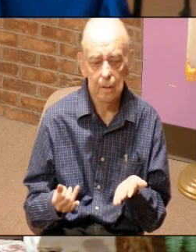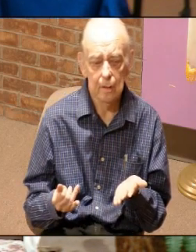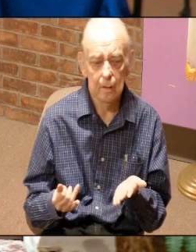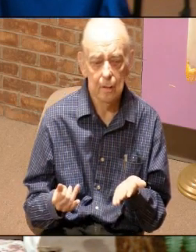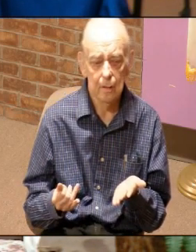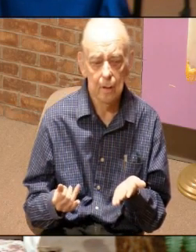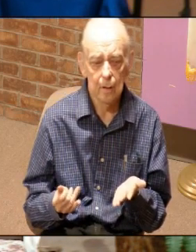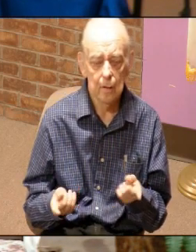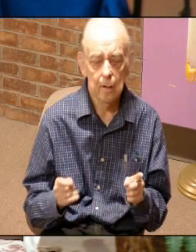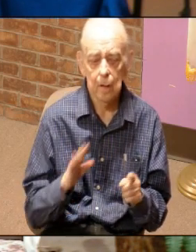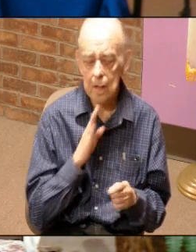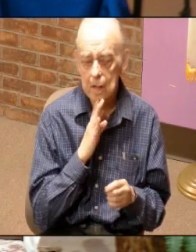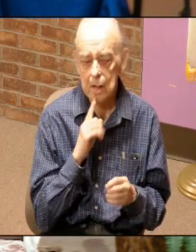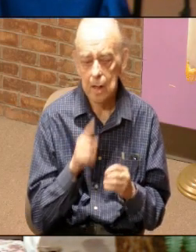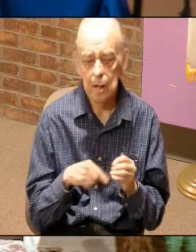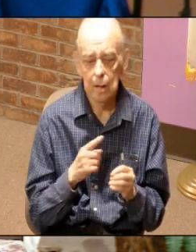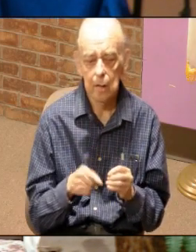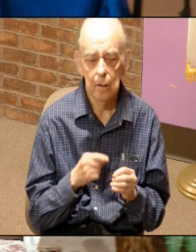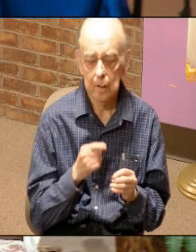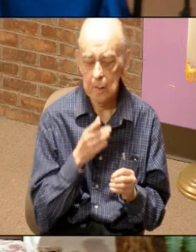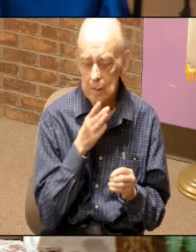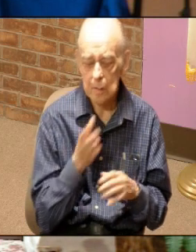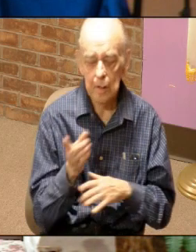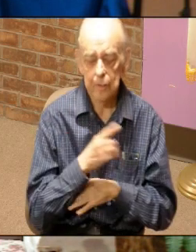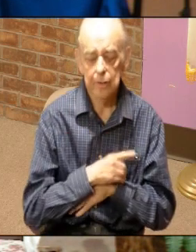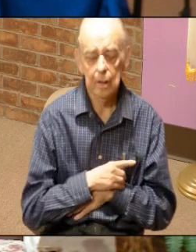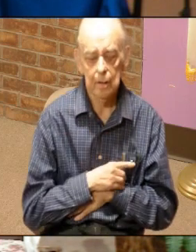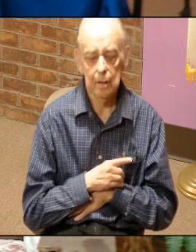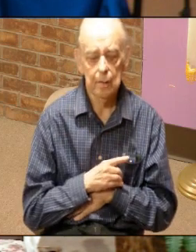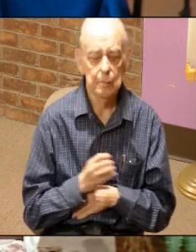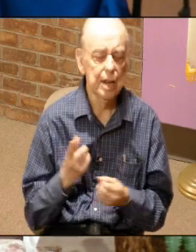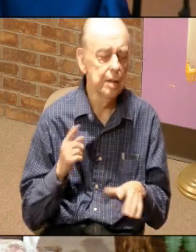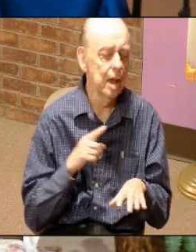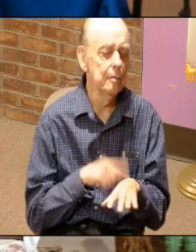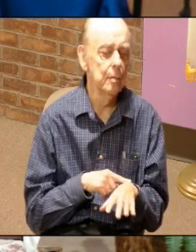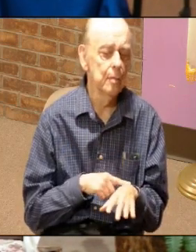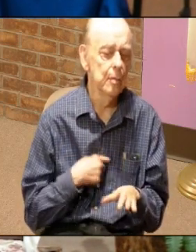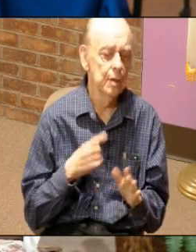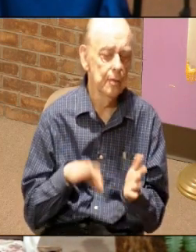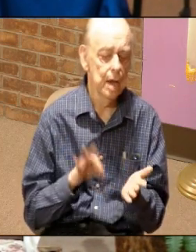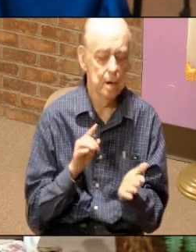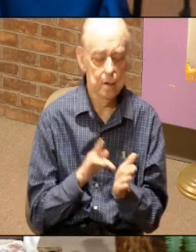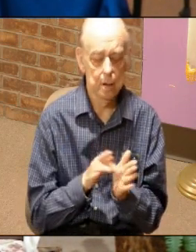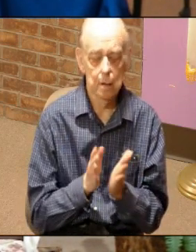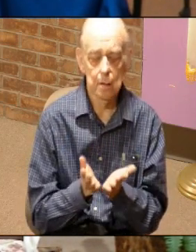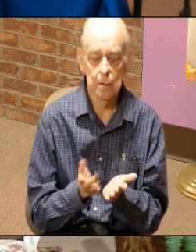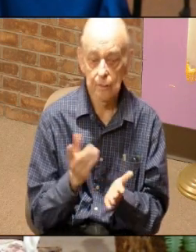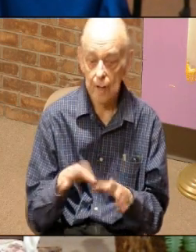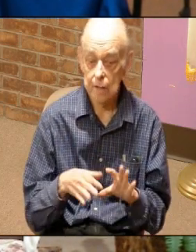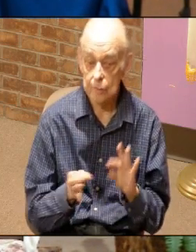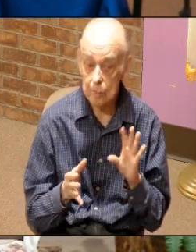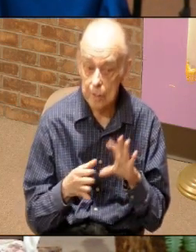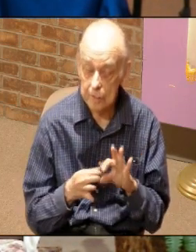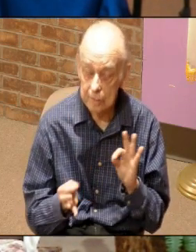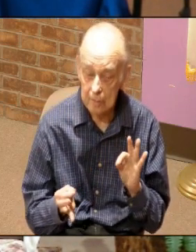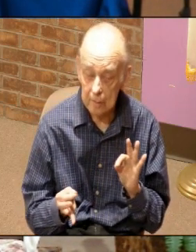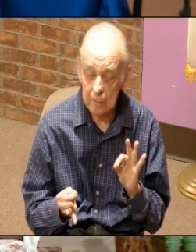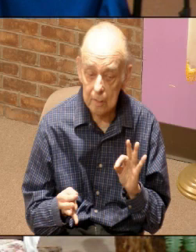Because when you talk about a Mother's Day, there's so many times in the Bible, there are some stories that